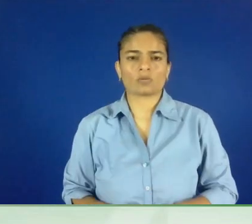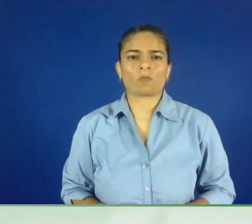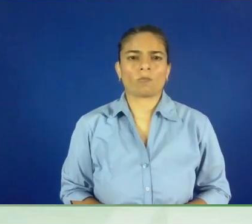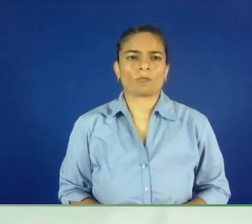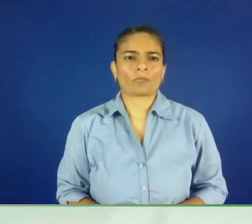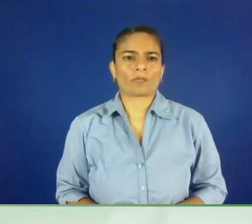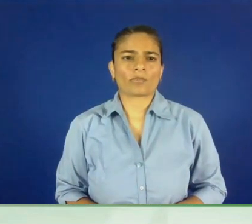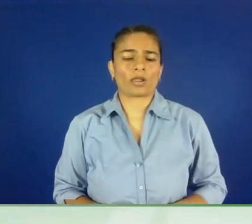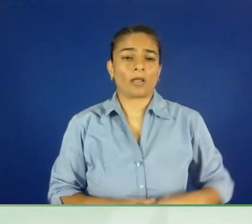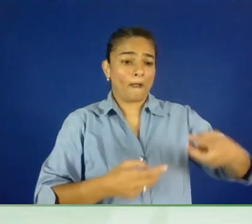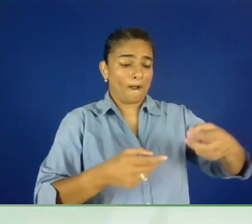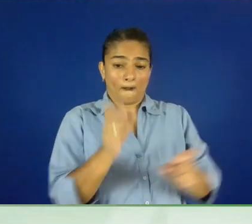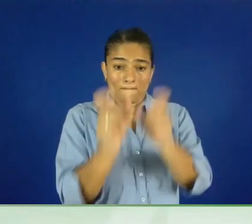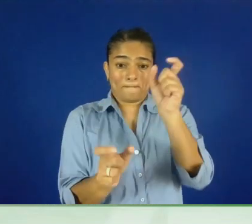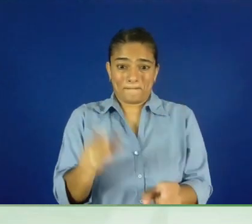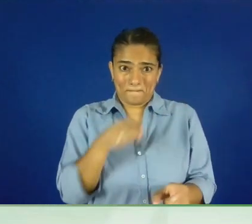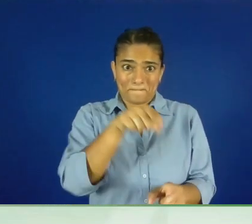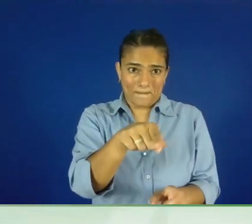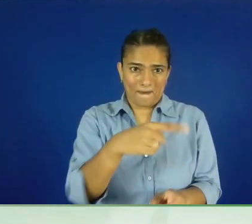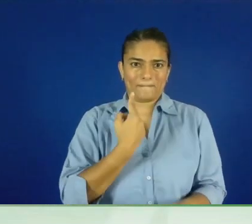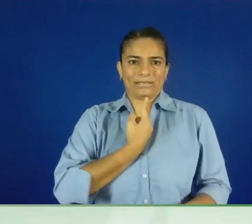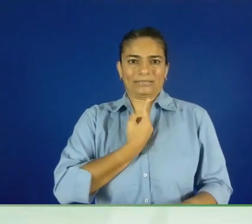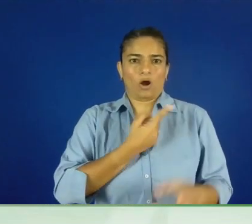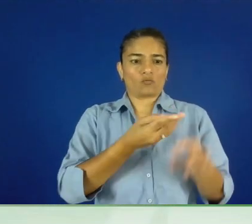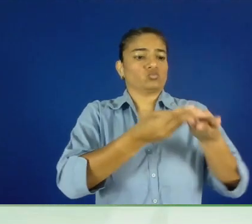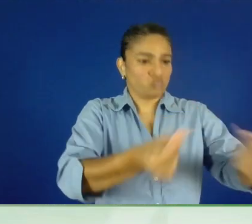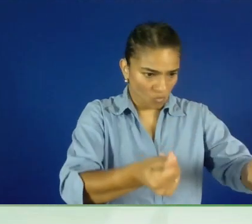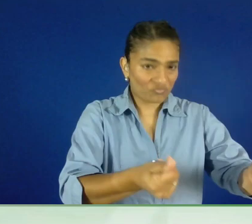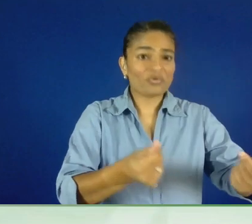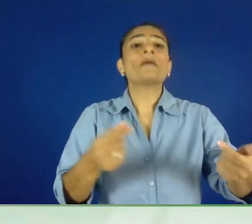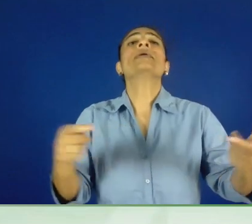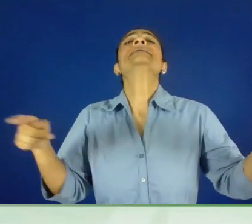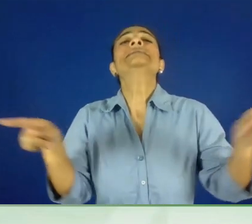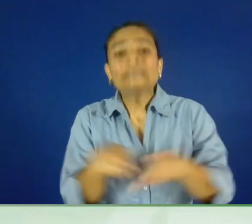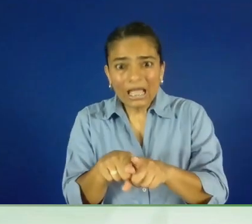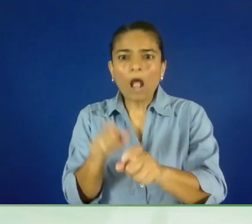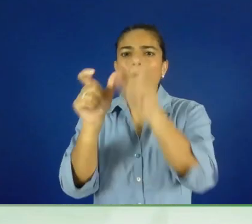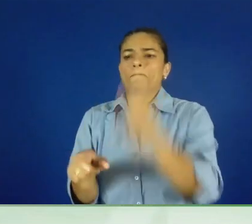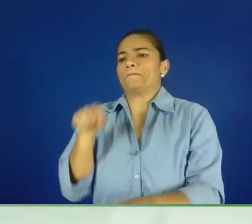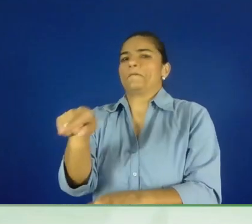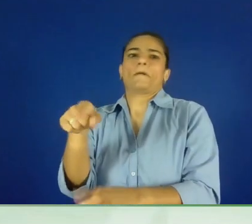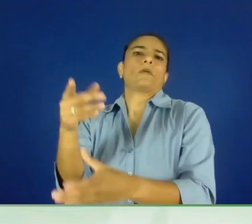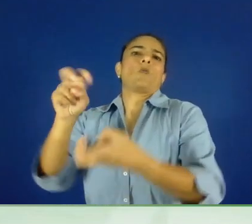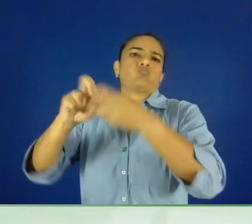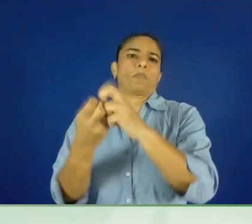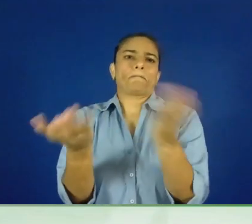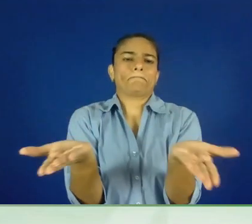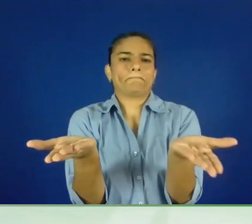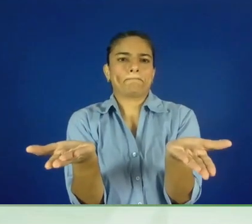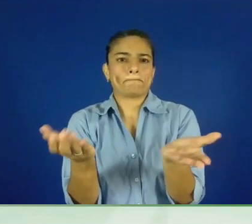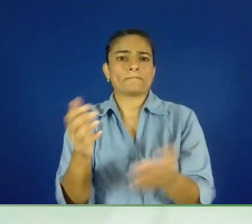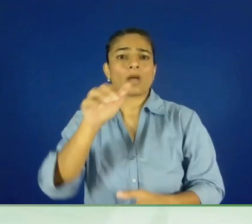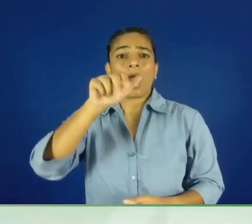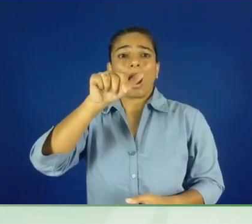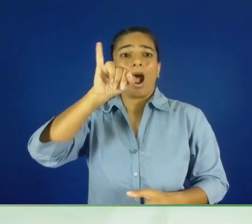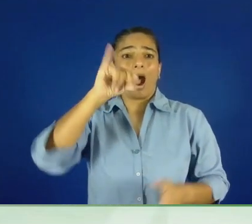represents everything that we are, because as we learned from Utah yesterday, it's that the contraction and the extraction